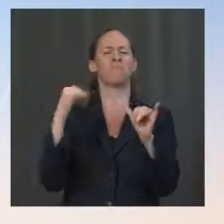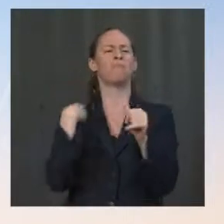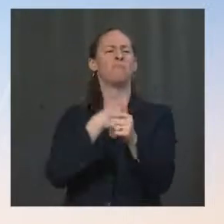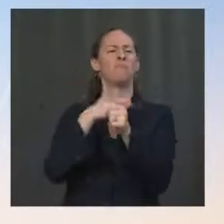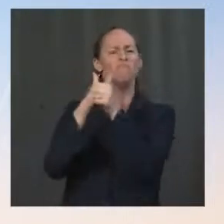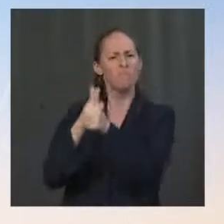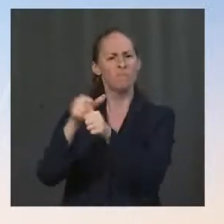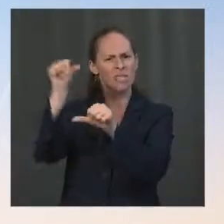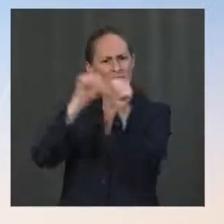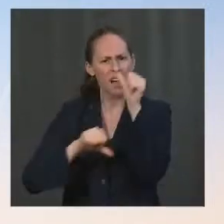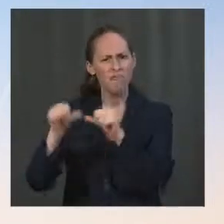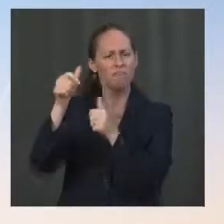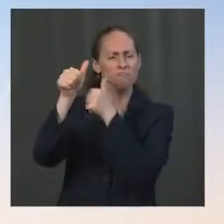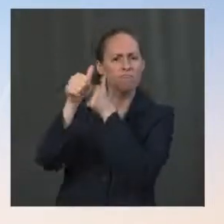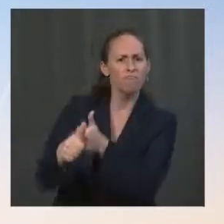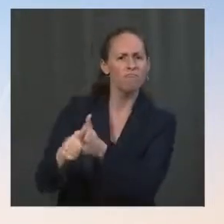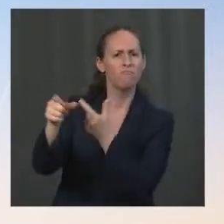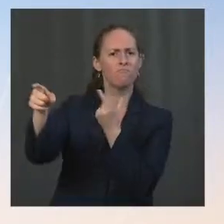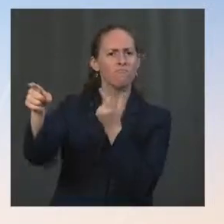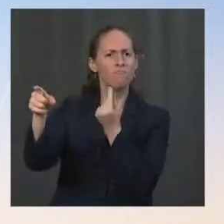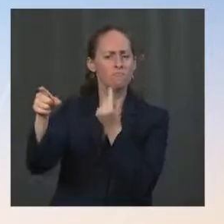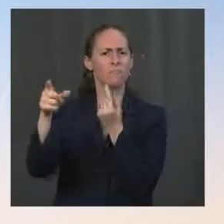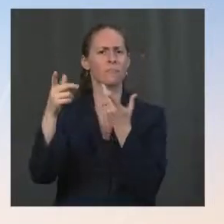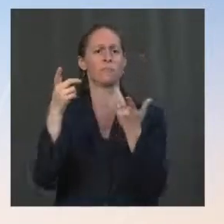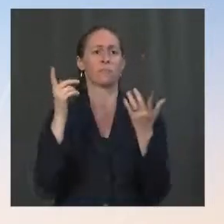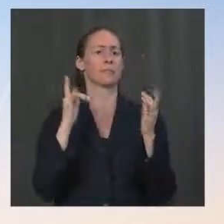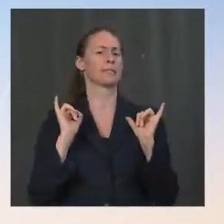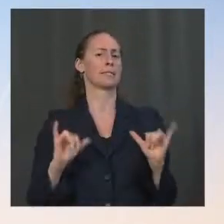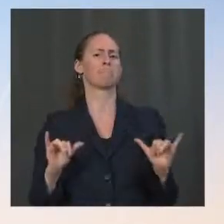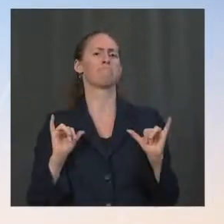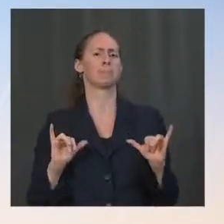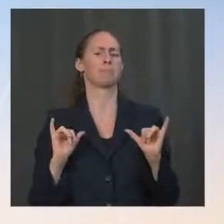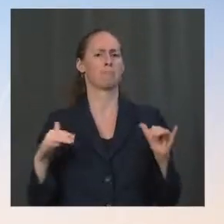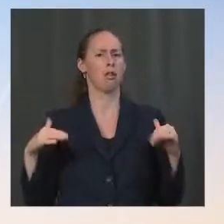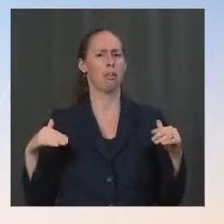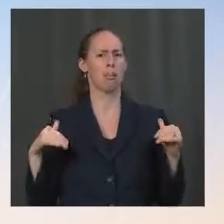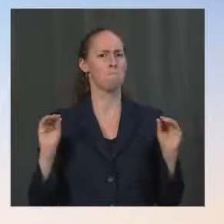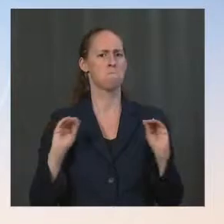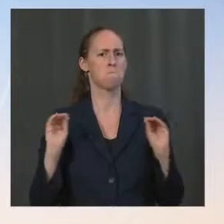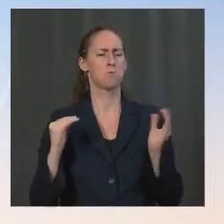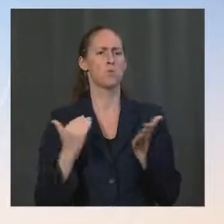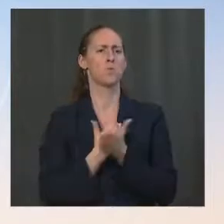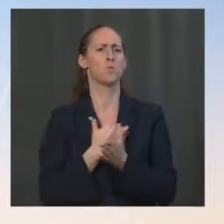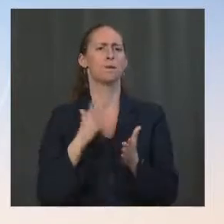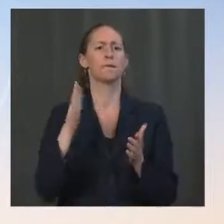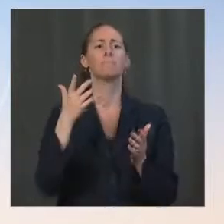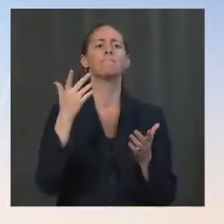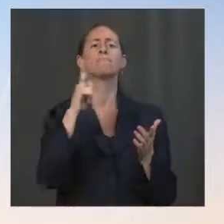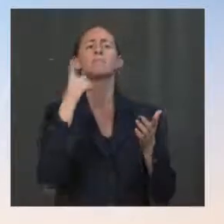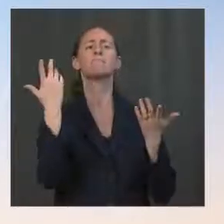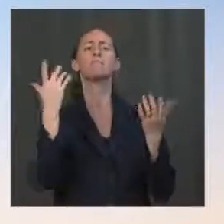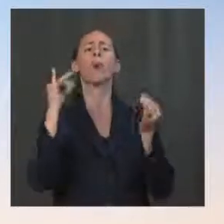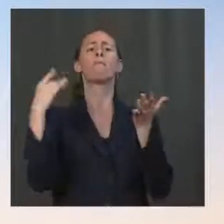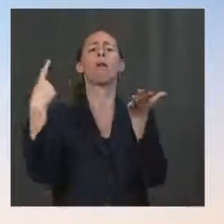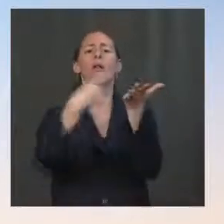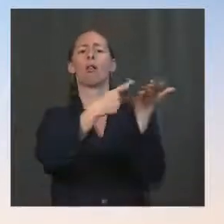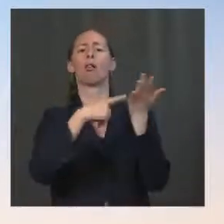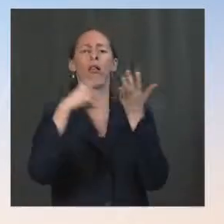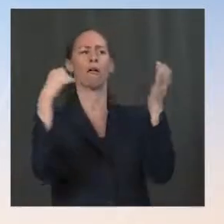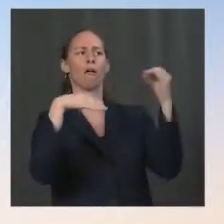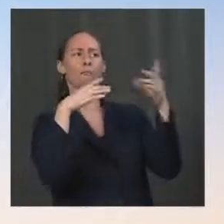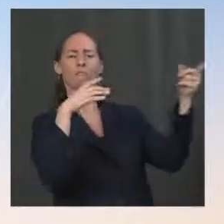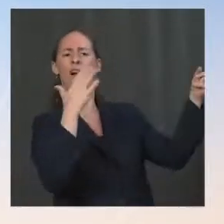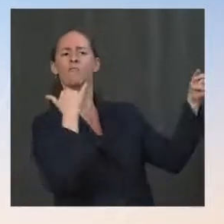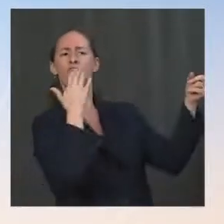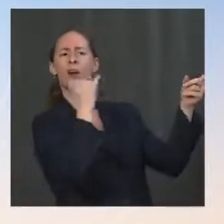experts here in the United States, and nothing has changed on that front. So I think it was more likely a reference to that. And obviously, we have ongoing discussions